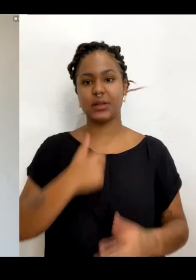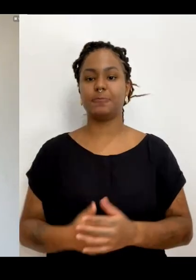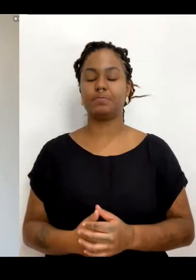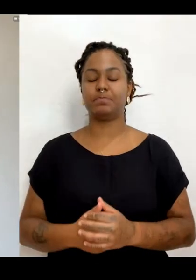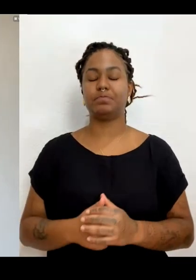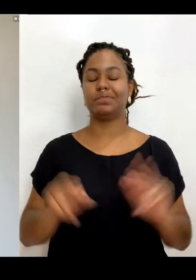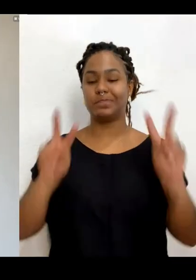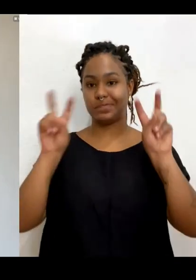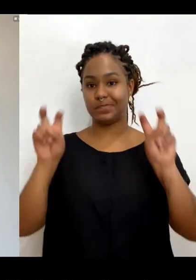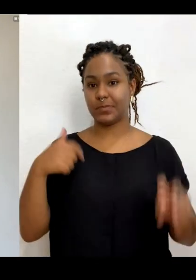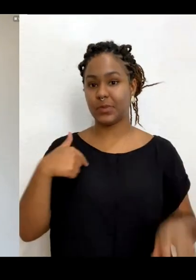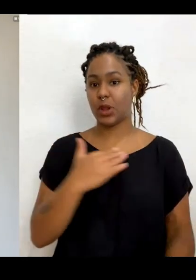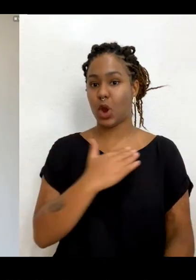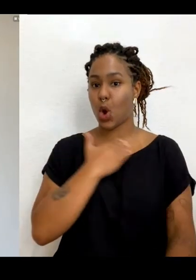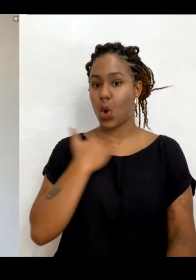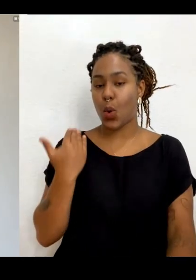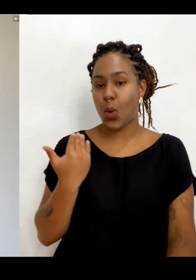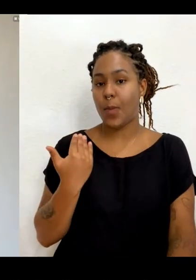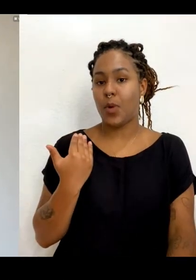Brazilian